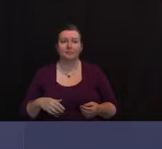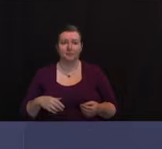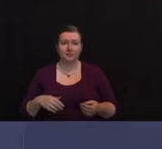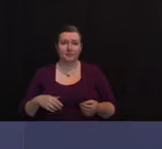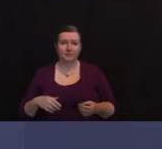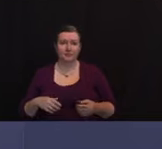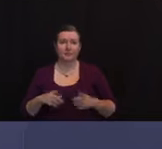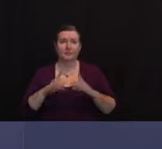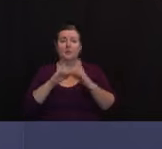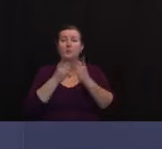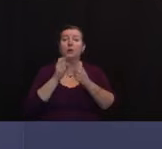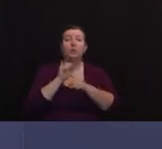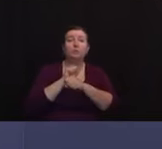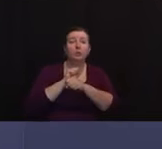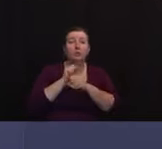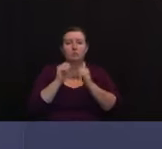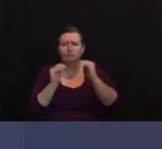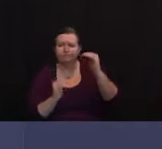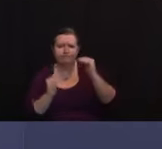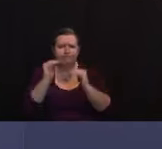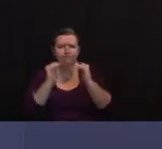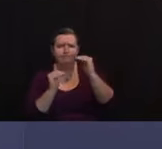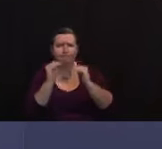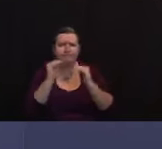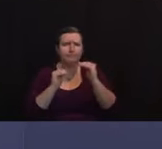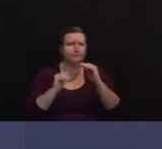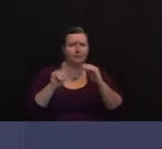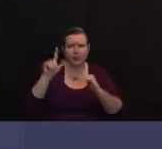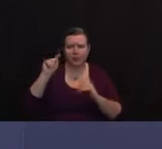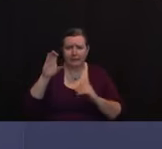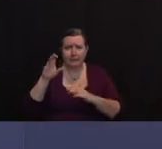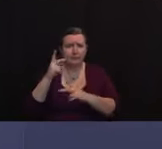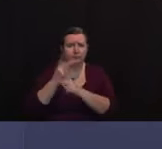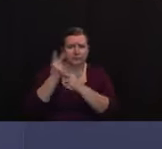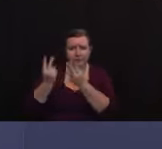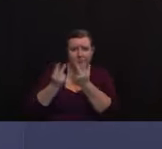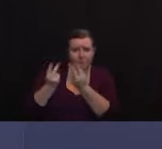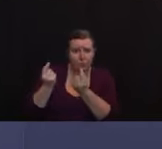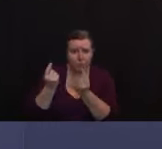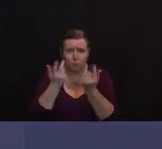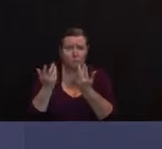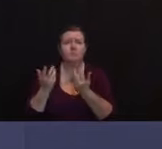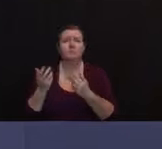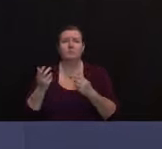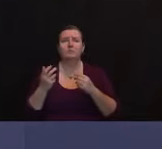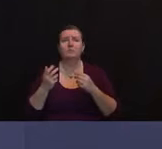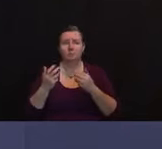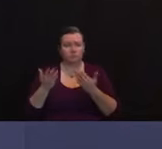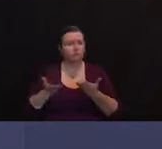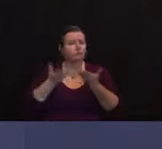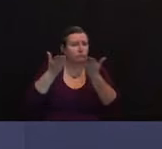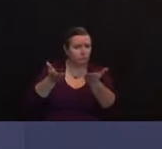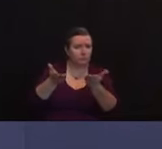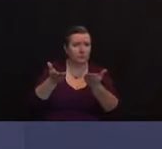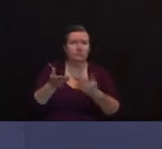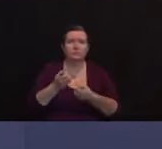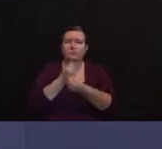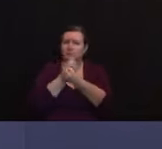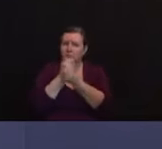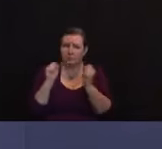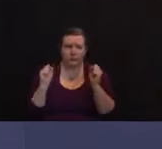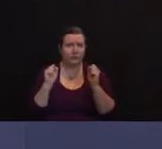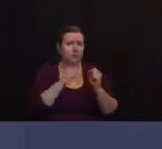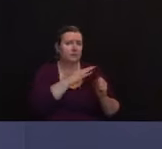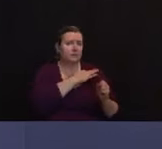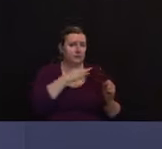accommodating long-term care visitation and doing it in a way that keeps residents, staff, and visitors safe. We know that